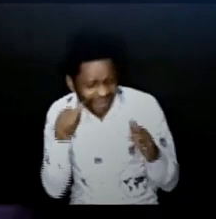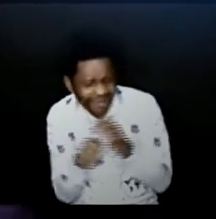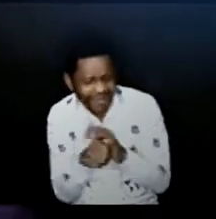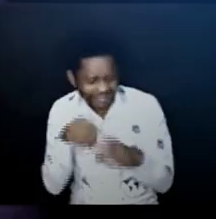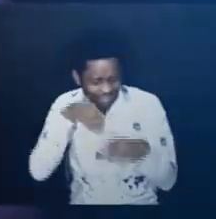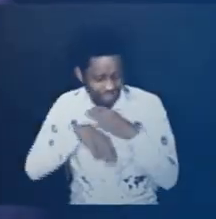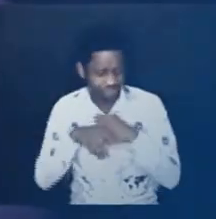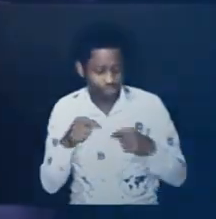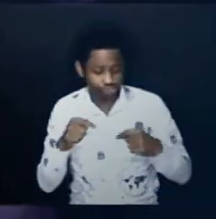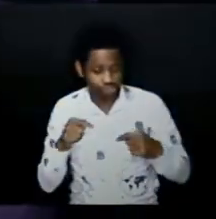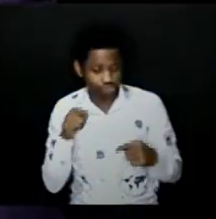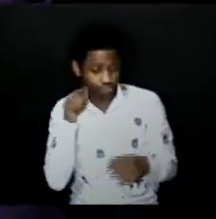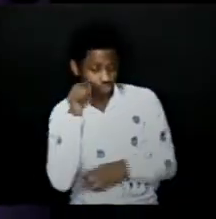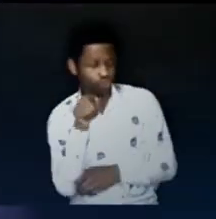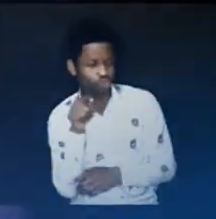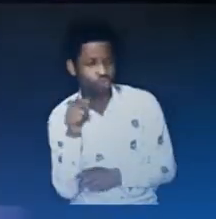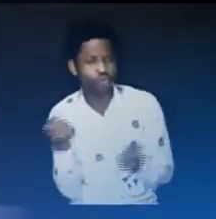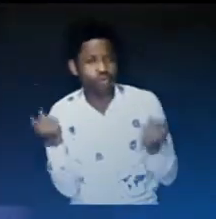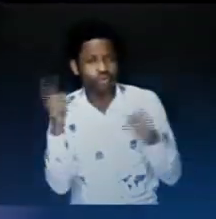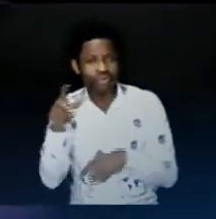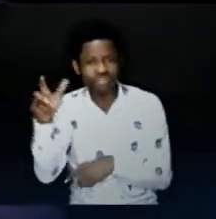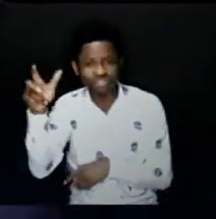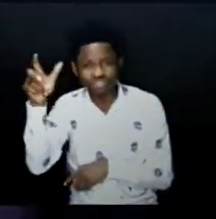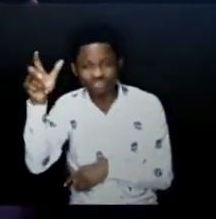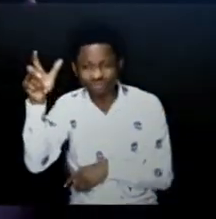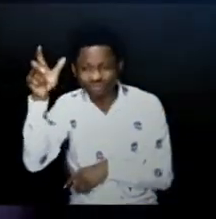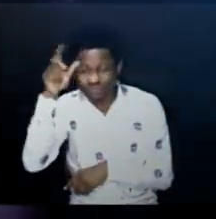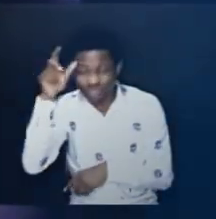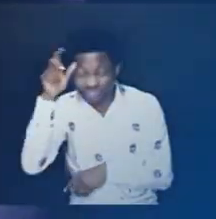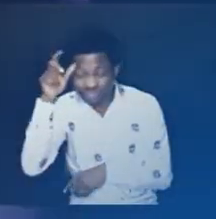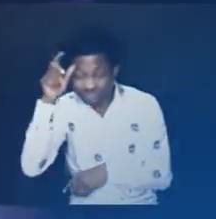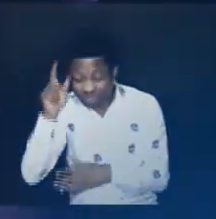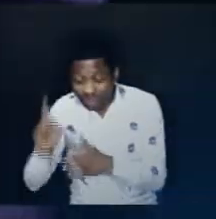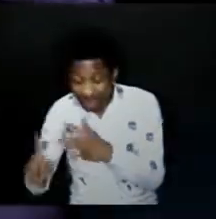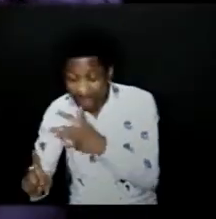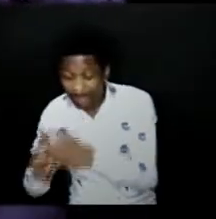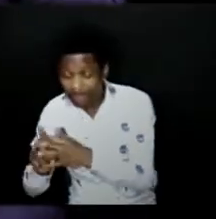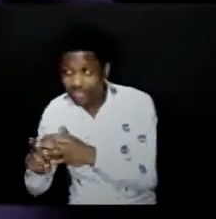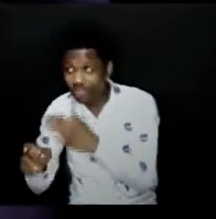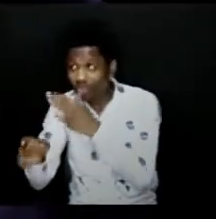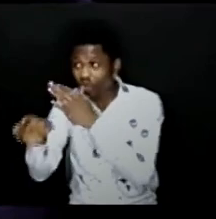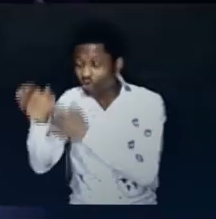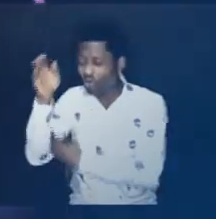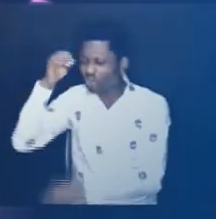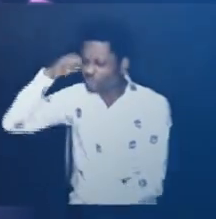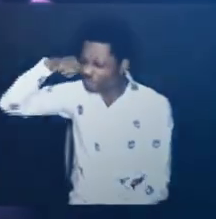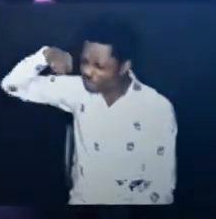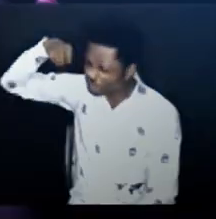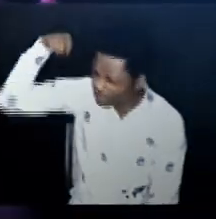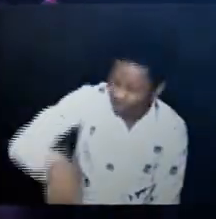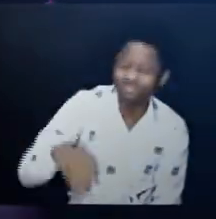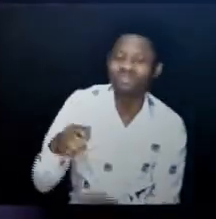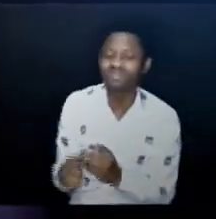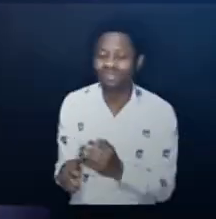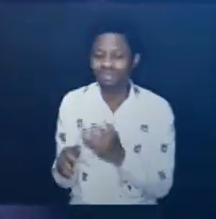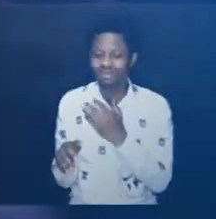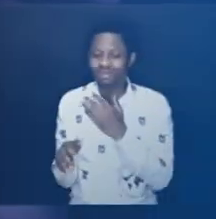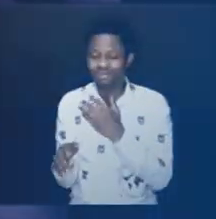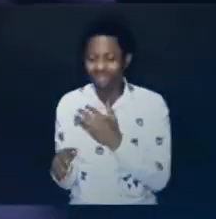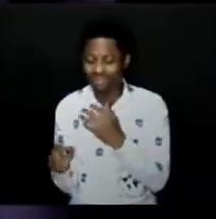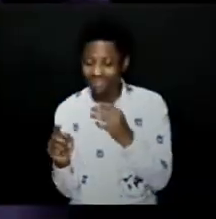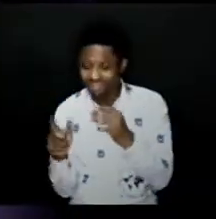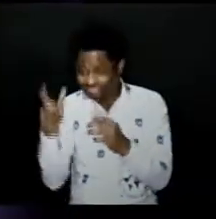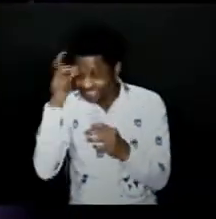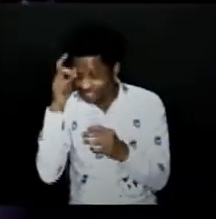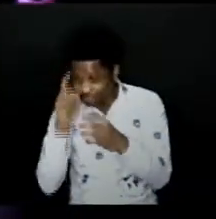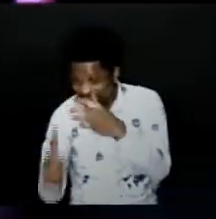enemy surfaces, God will come and from your inside, you come and knock him.